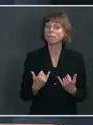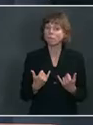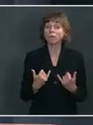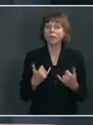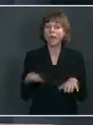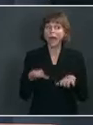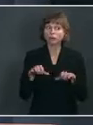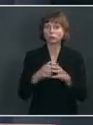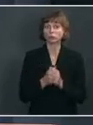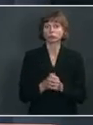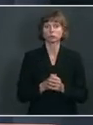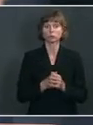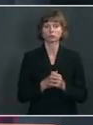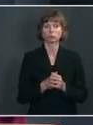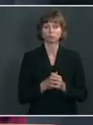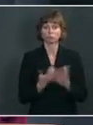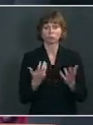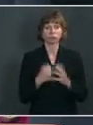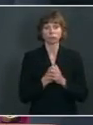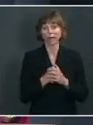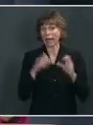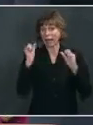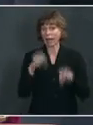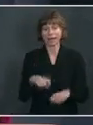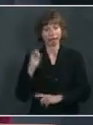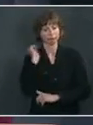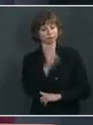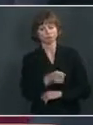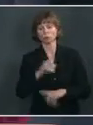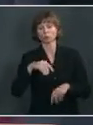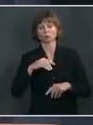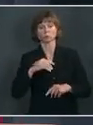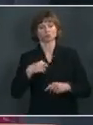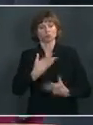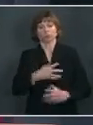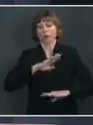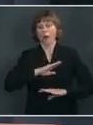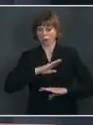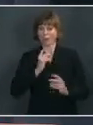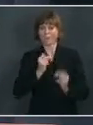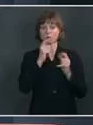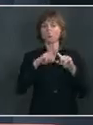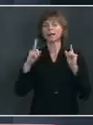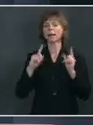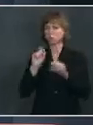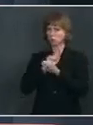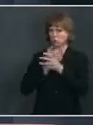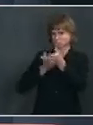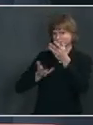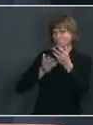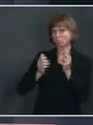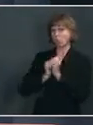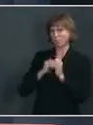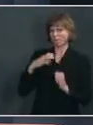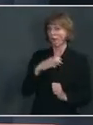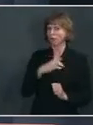immediate action that he can bring that relief immediately, but he's also going to work with Congress. He's proposed multiple bills to do that.